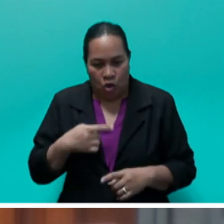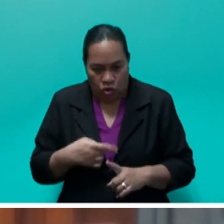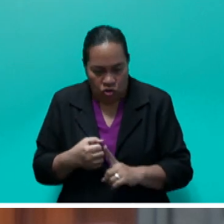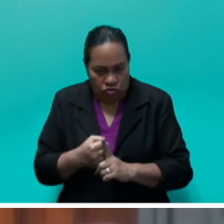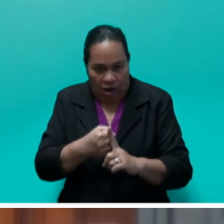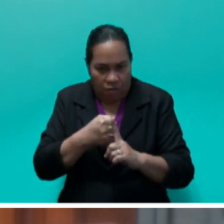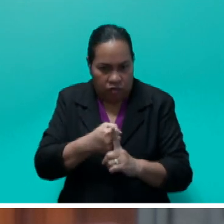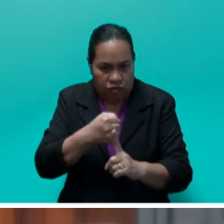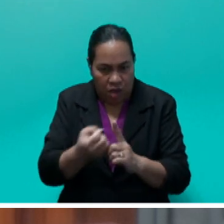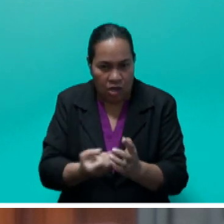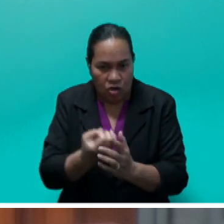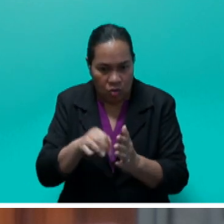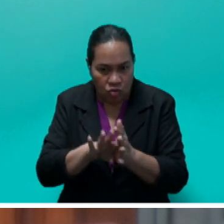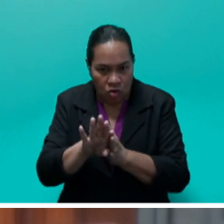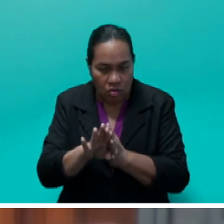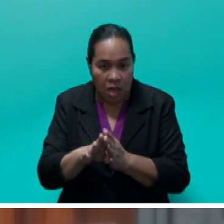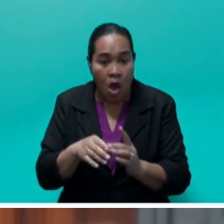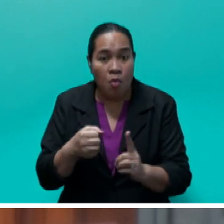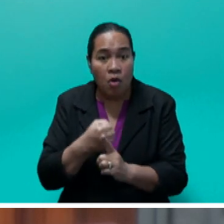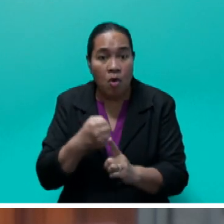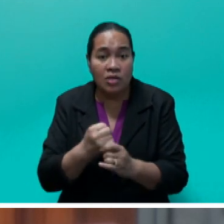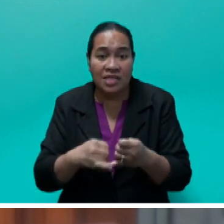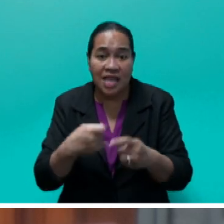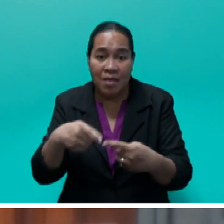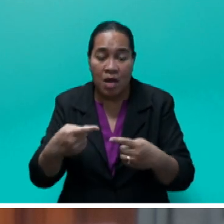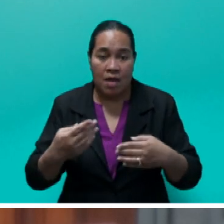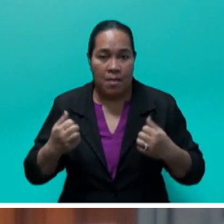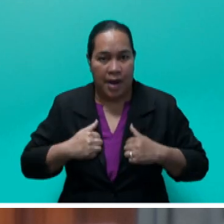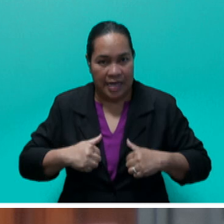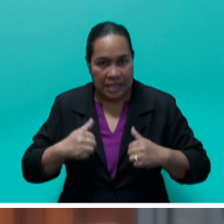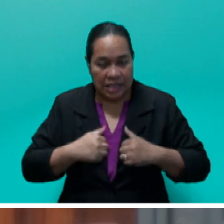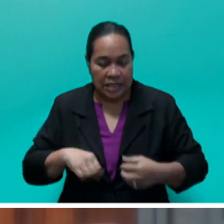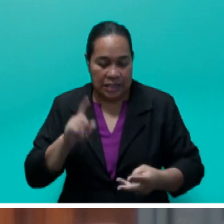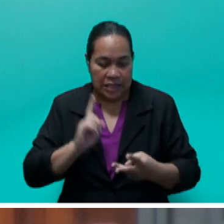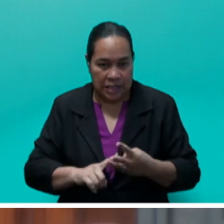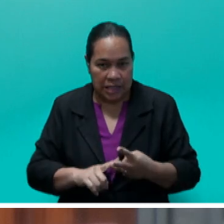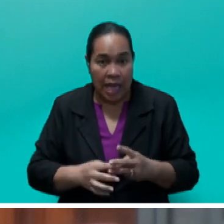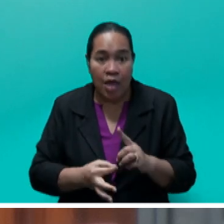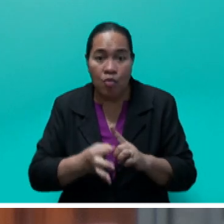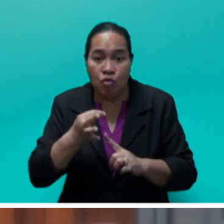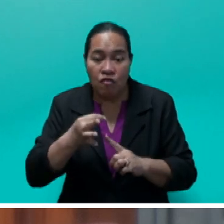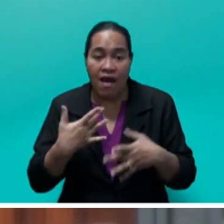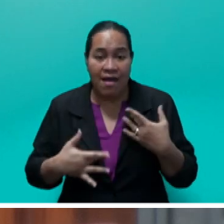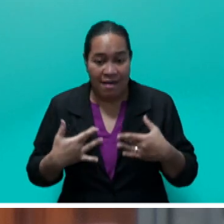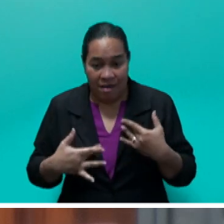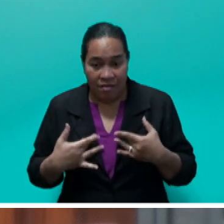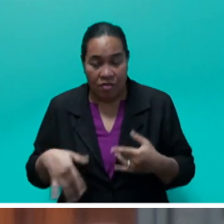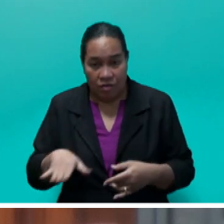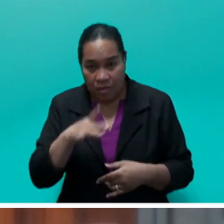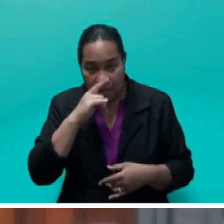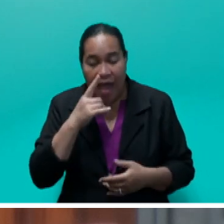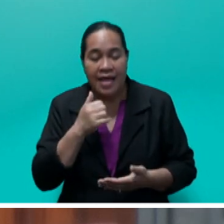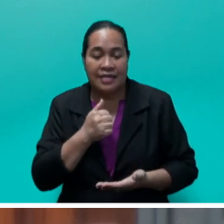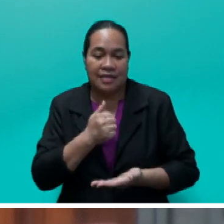growth, promote sustainable practice, ensure improved livelihood, and support